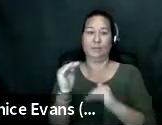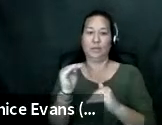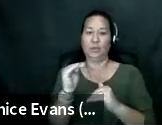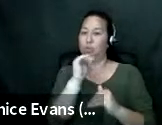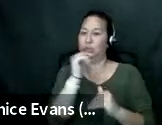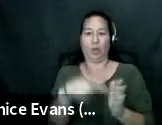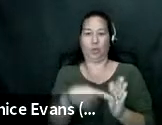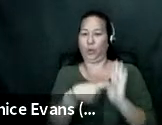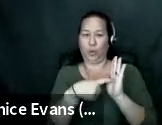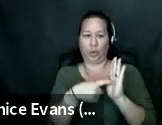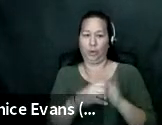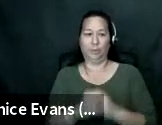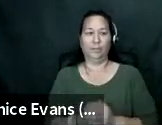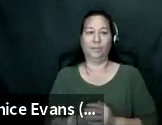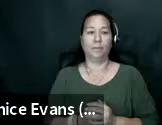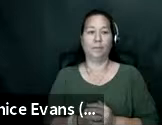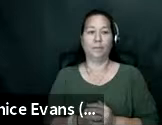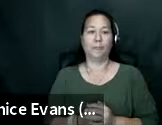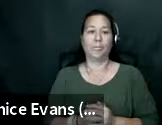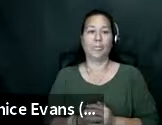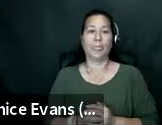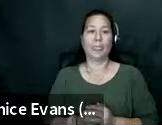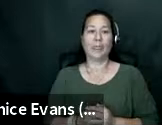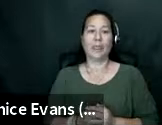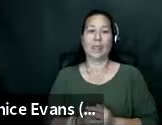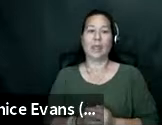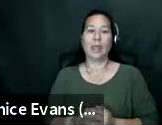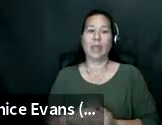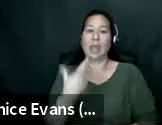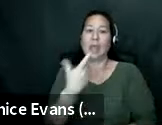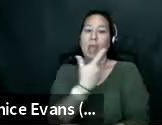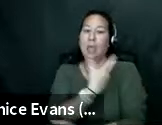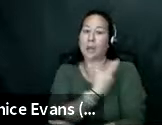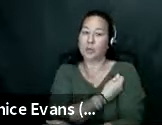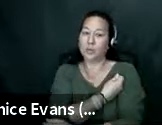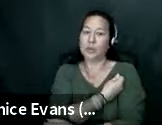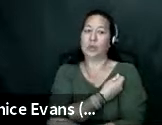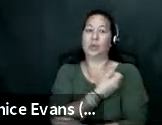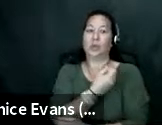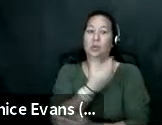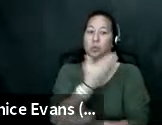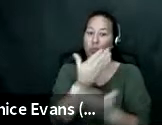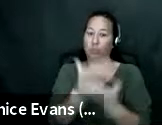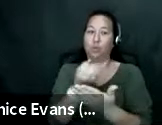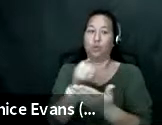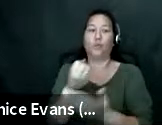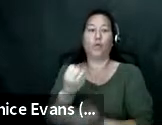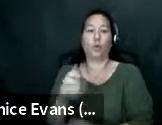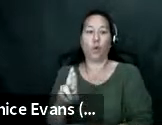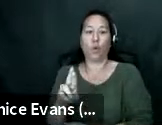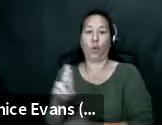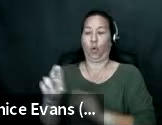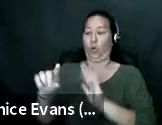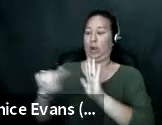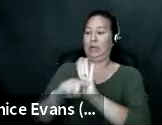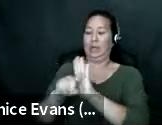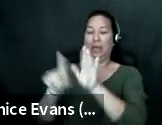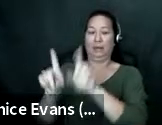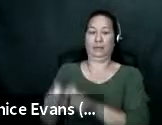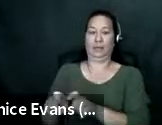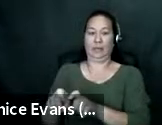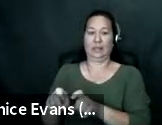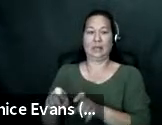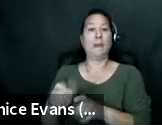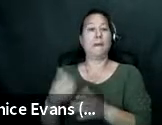Vaccine verification or indication of a negative test may be required